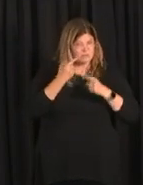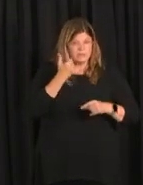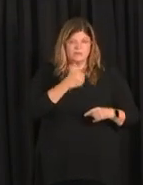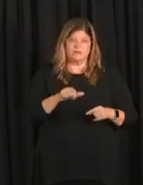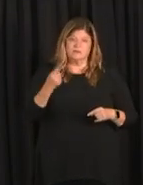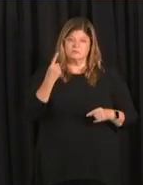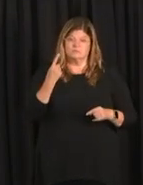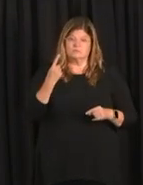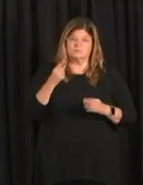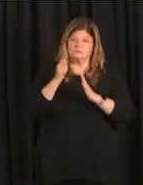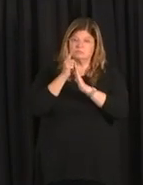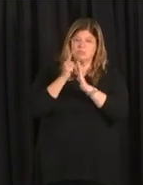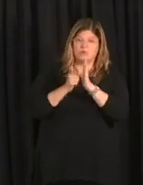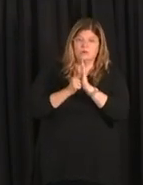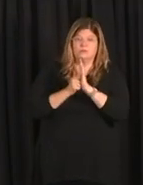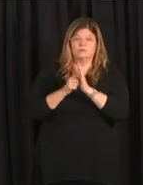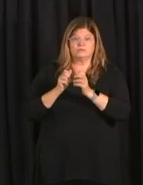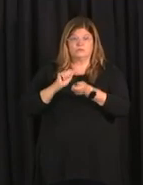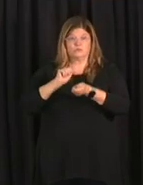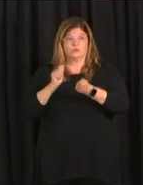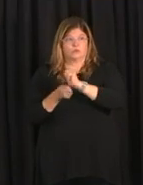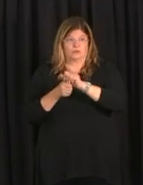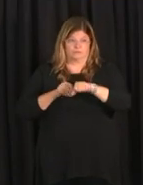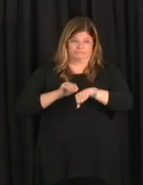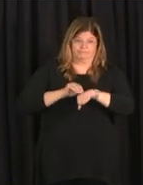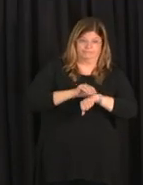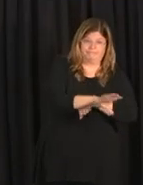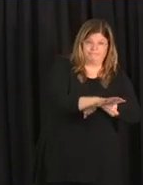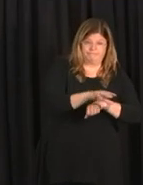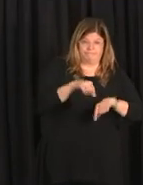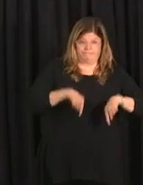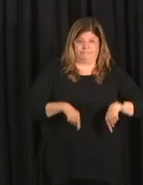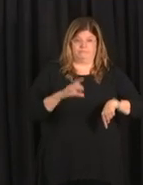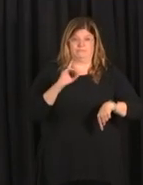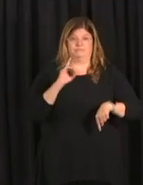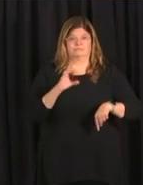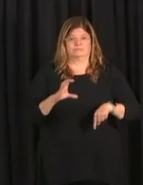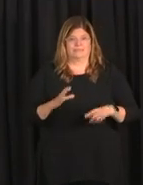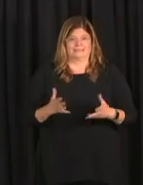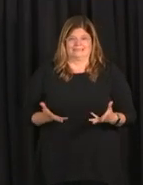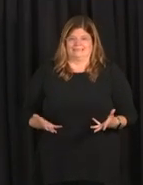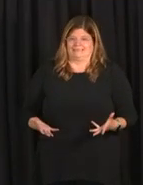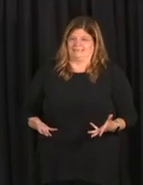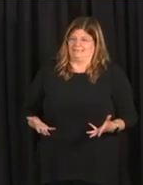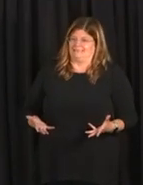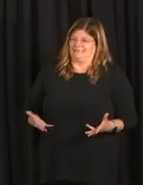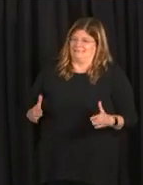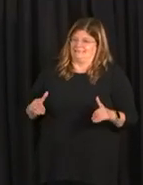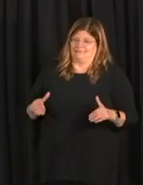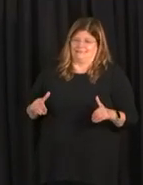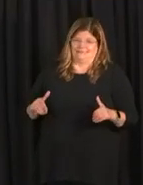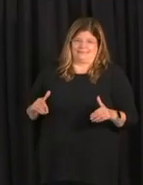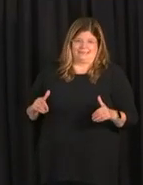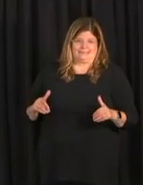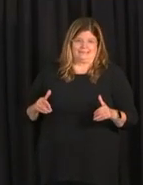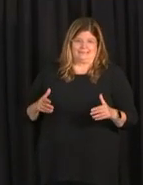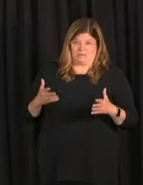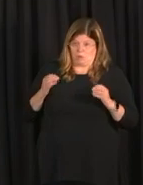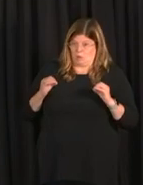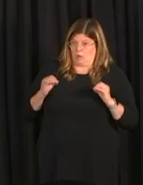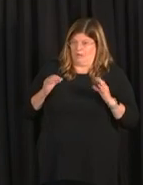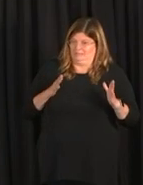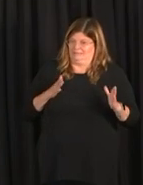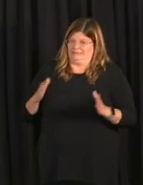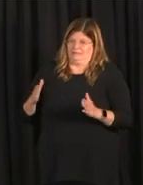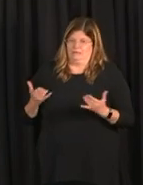I can only speak for the council, and I would say at this point that there has not been any substantive planning